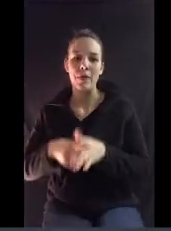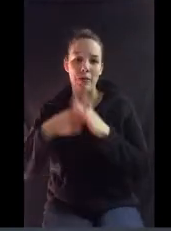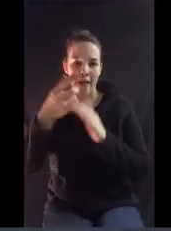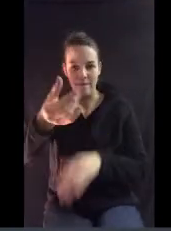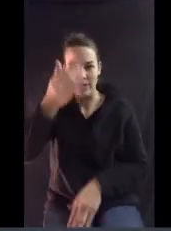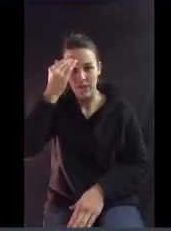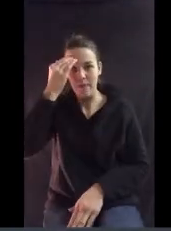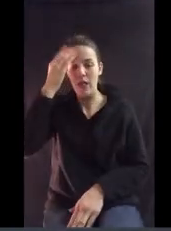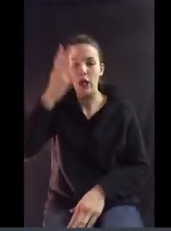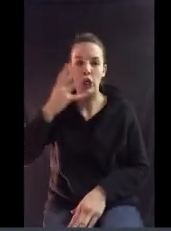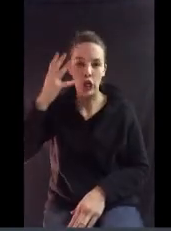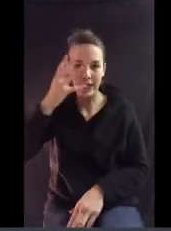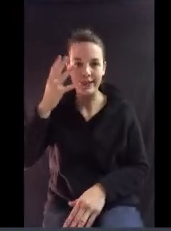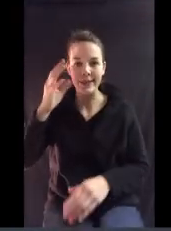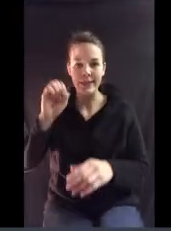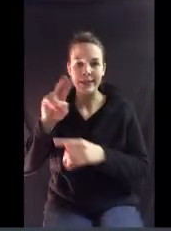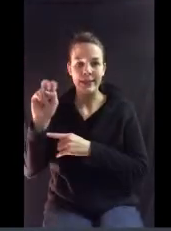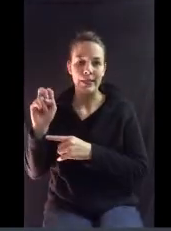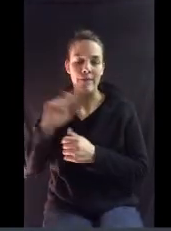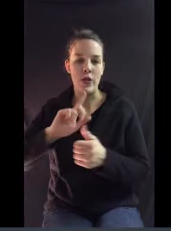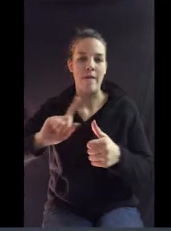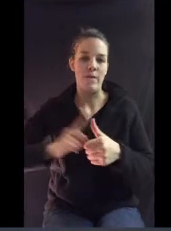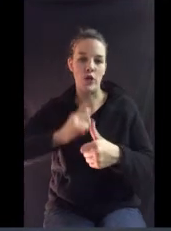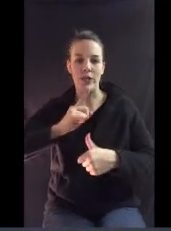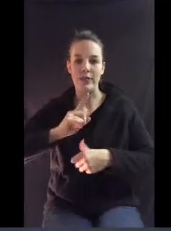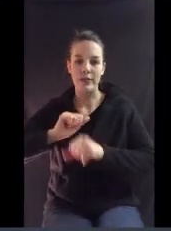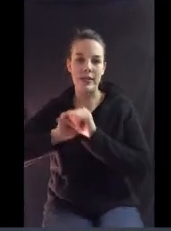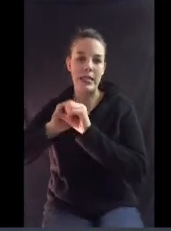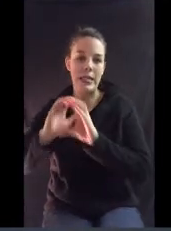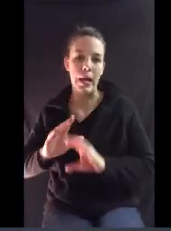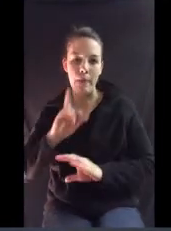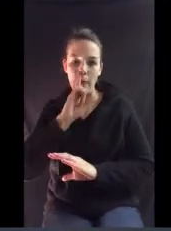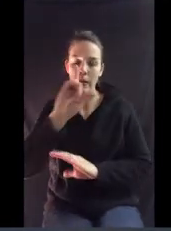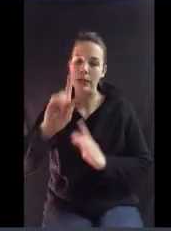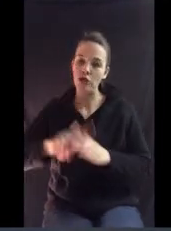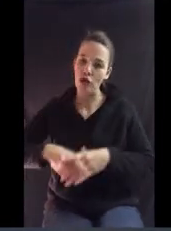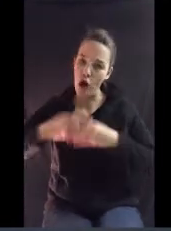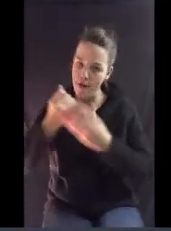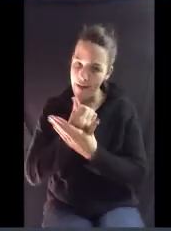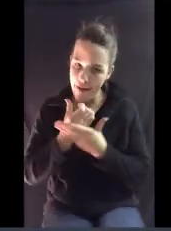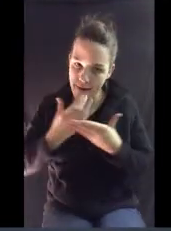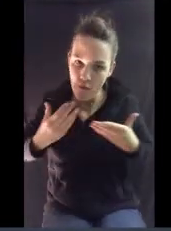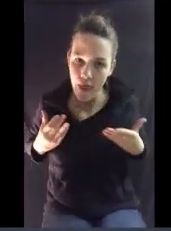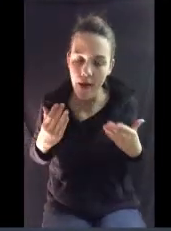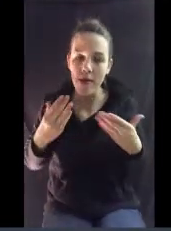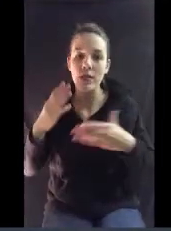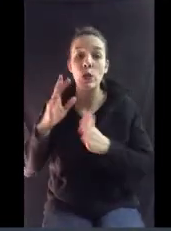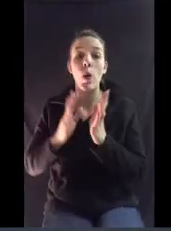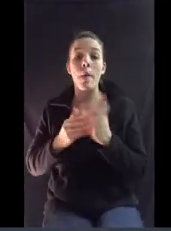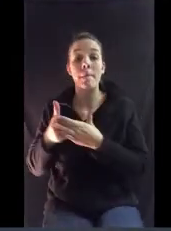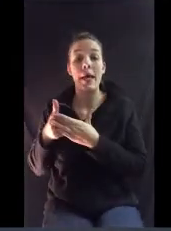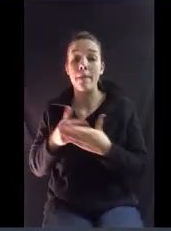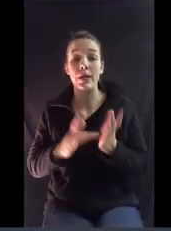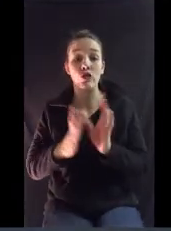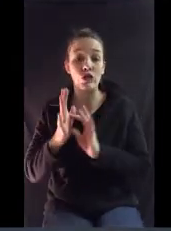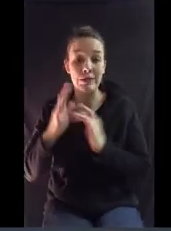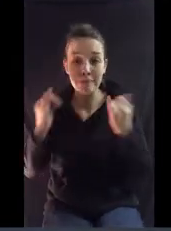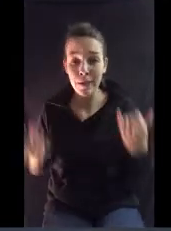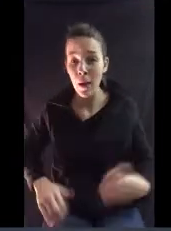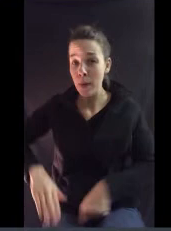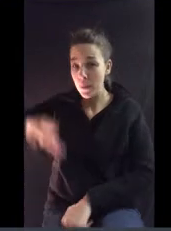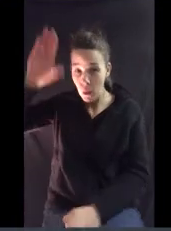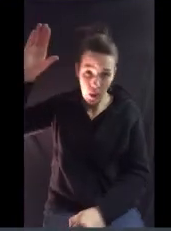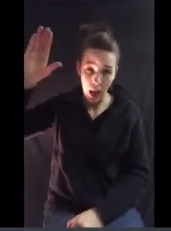And today we begin with that familiar scene that for the first disciples really started it all. So this